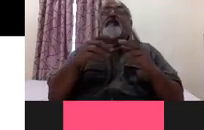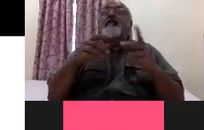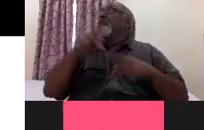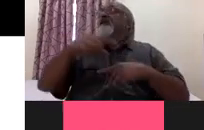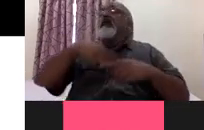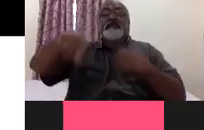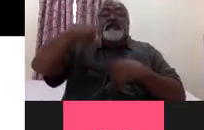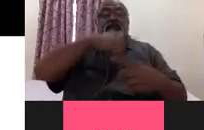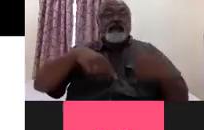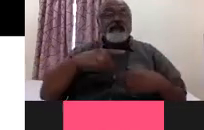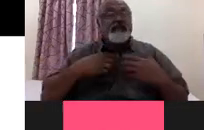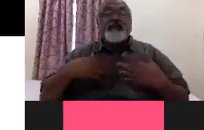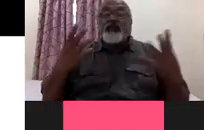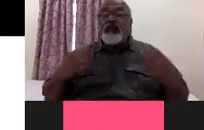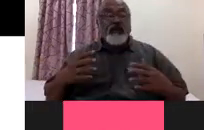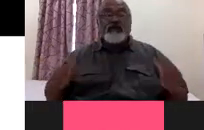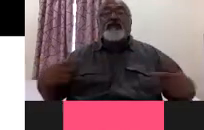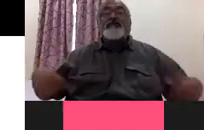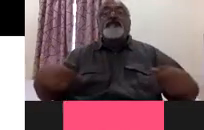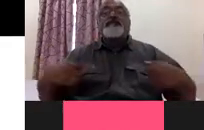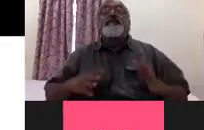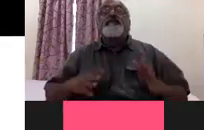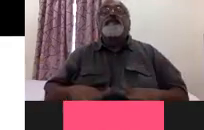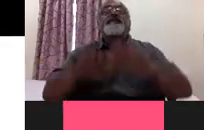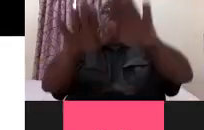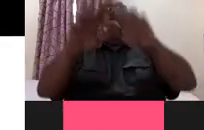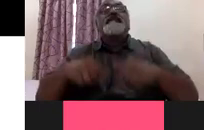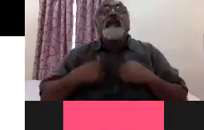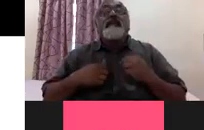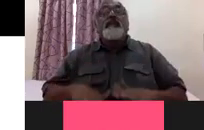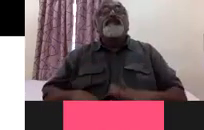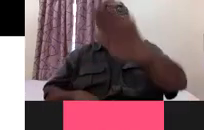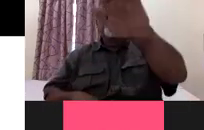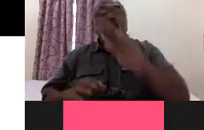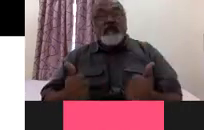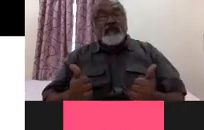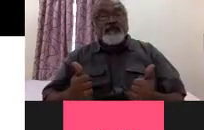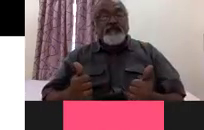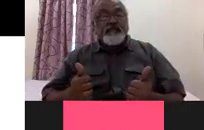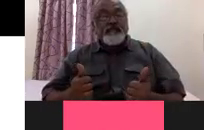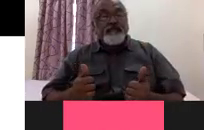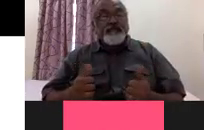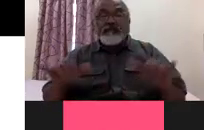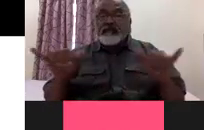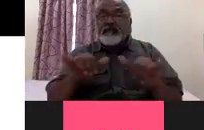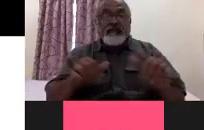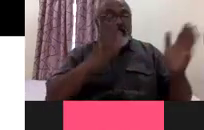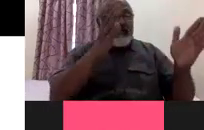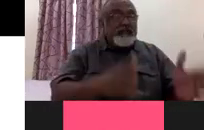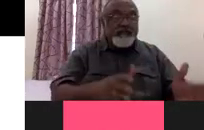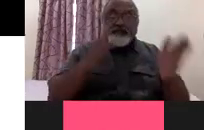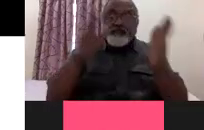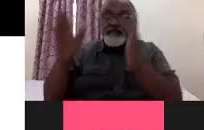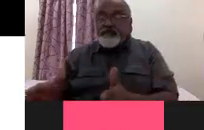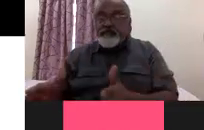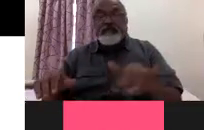Pooja said, here, if you can see deeply, the difference is it's the same person. Suppose you can just imagine for the moment, the same person.